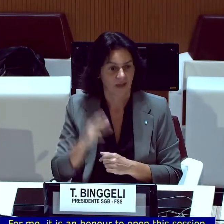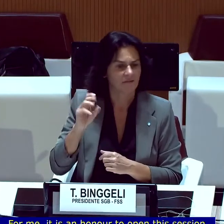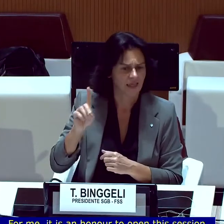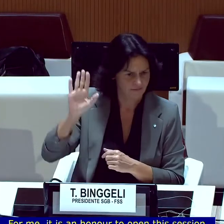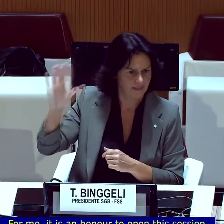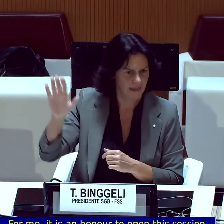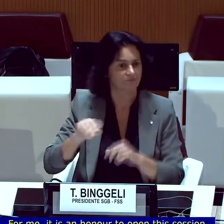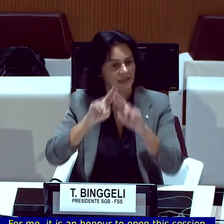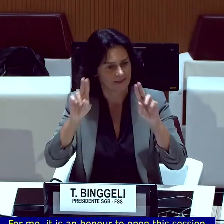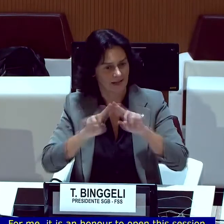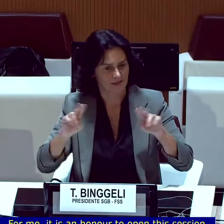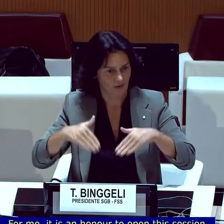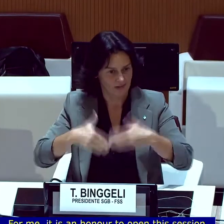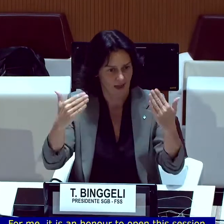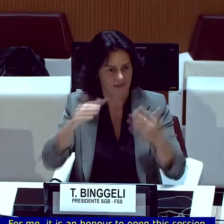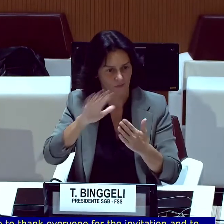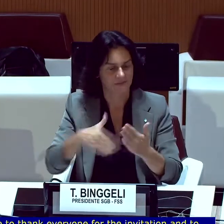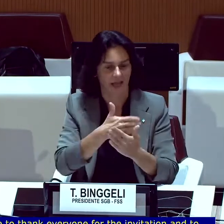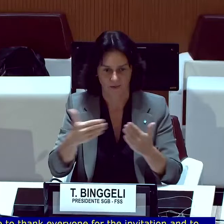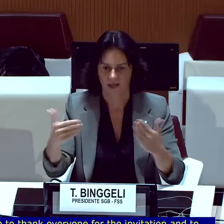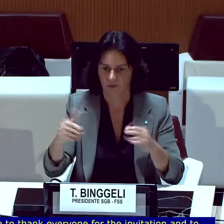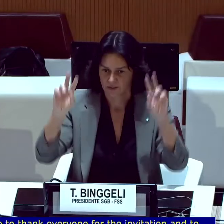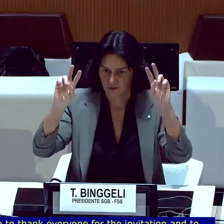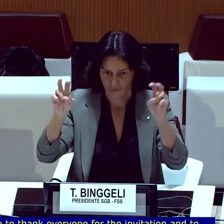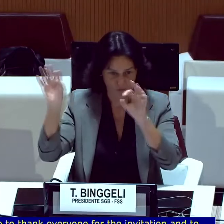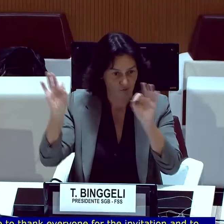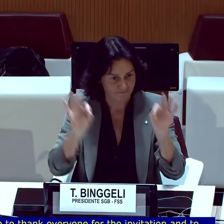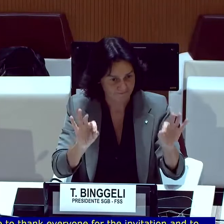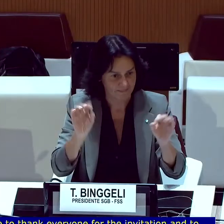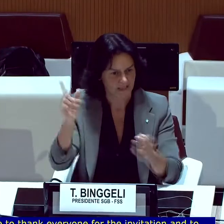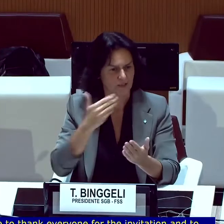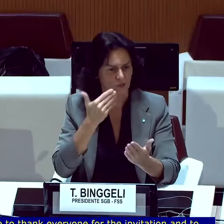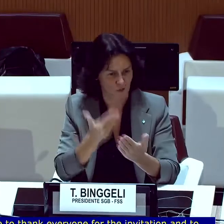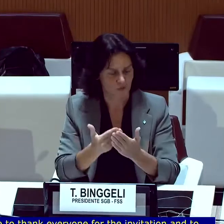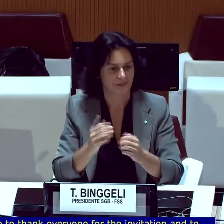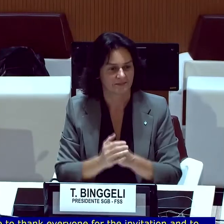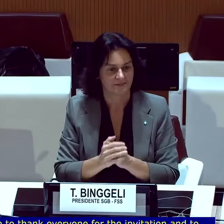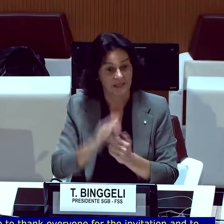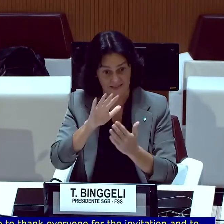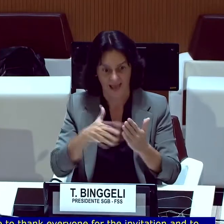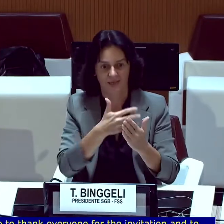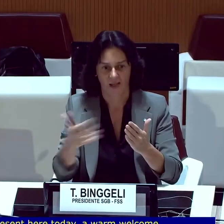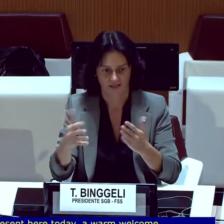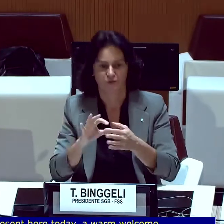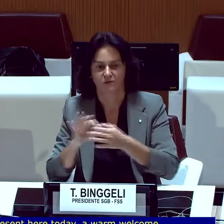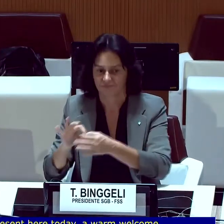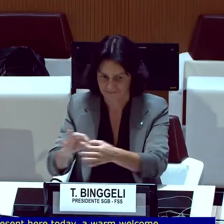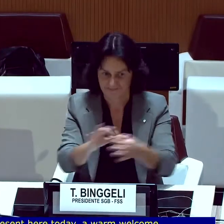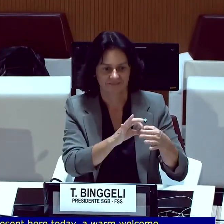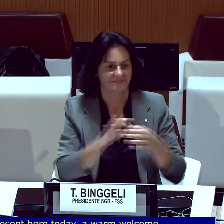present here today, a warm welcome. Let me formally wish you a happy International Day of Sign